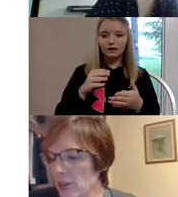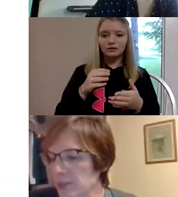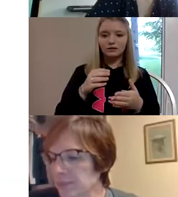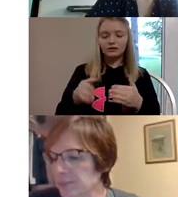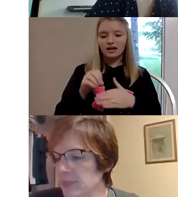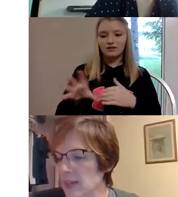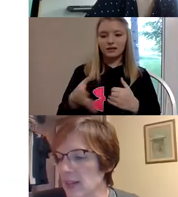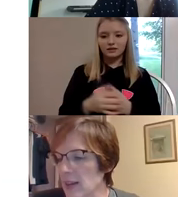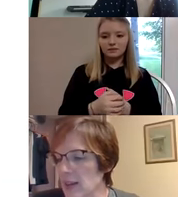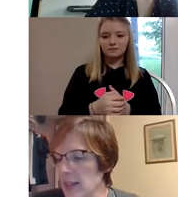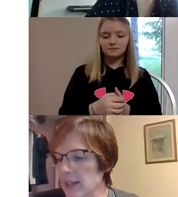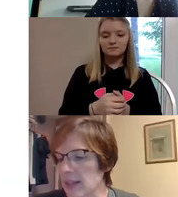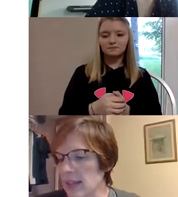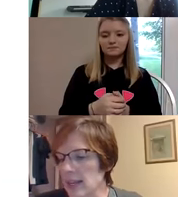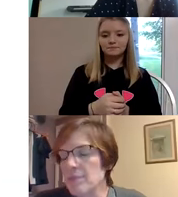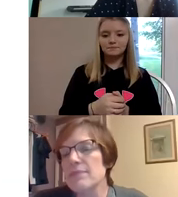So